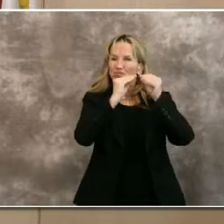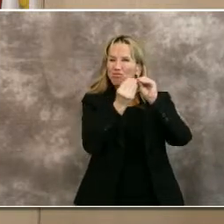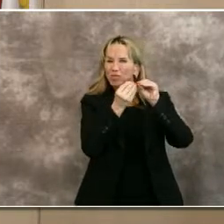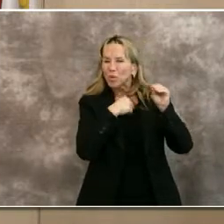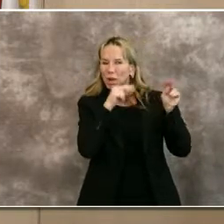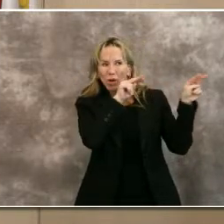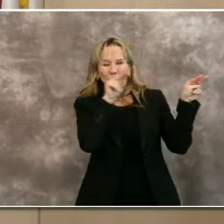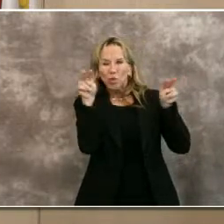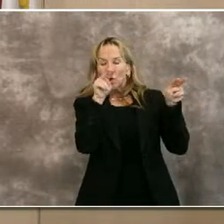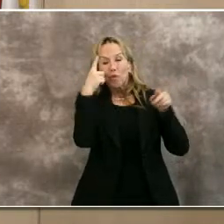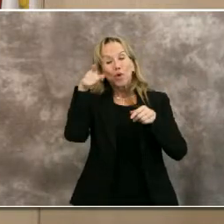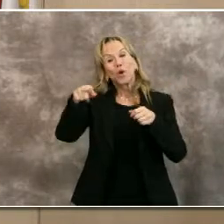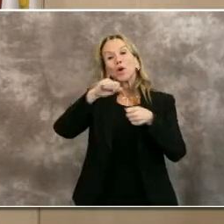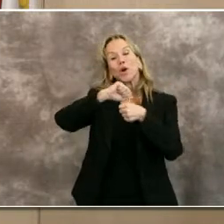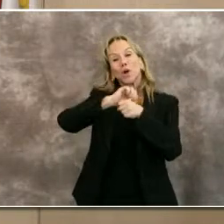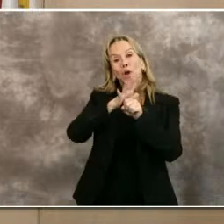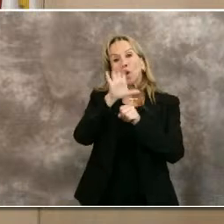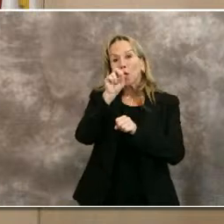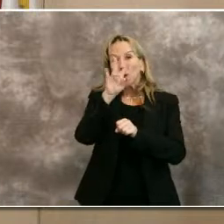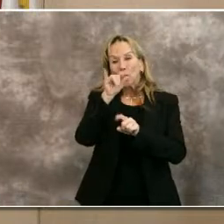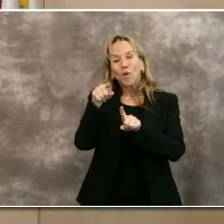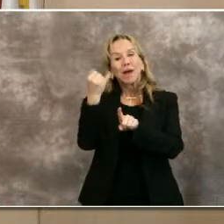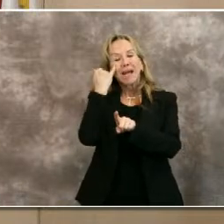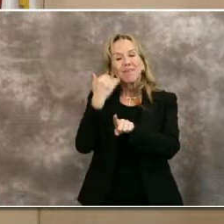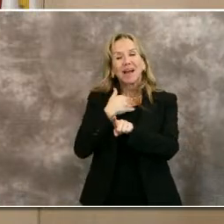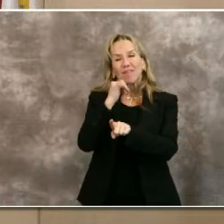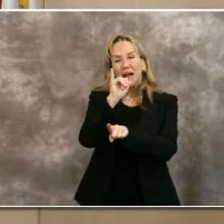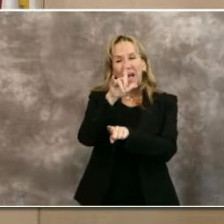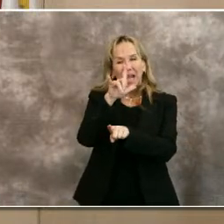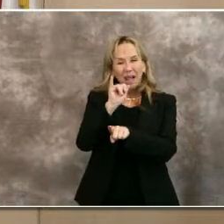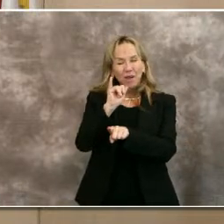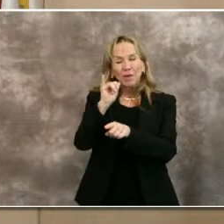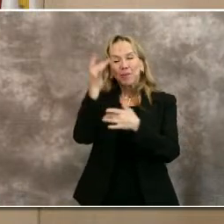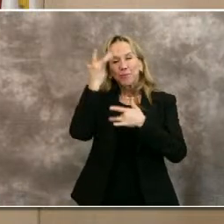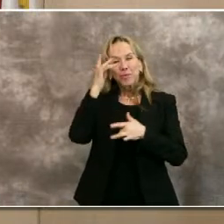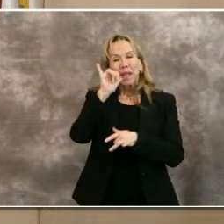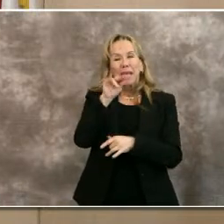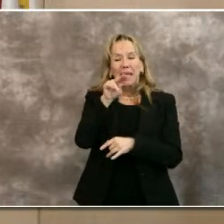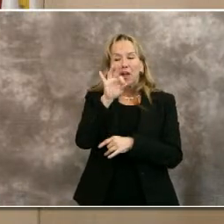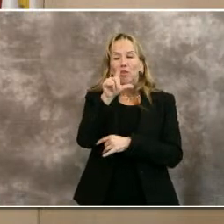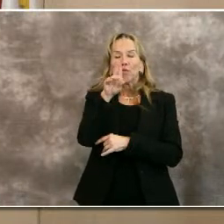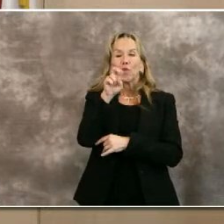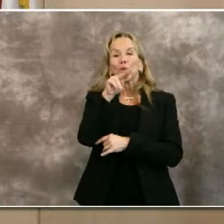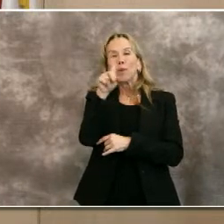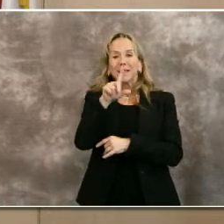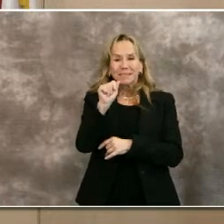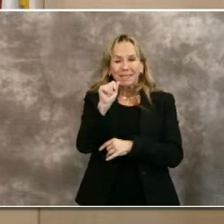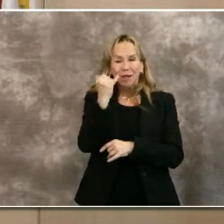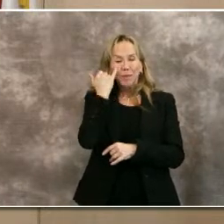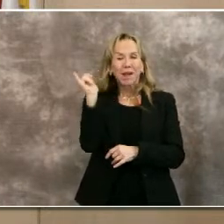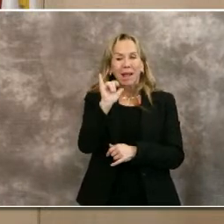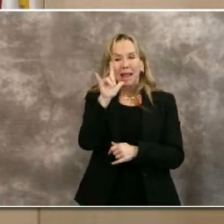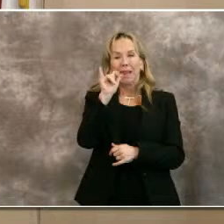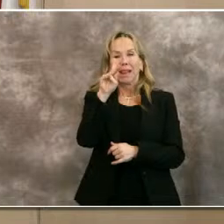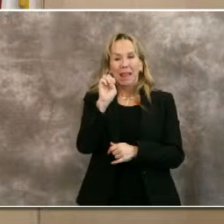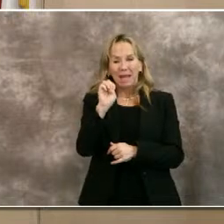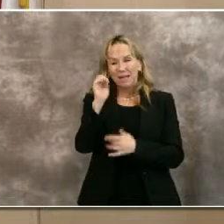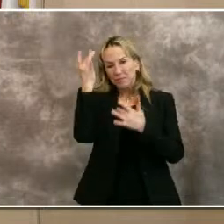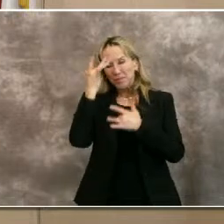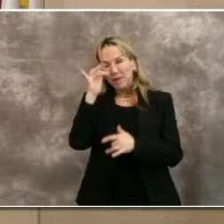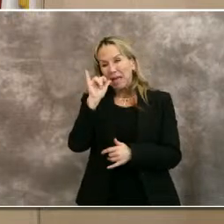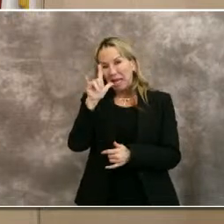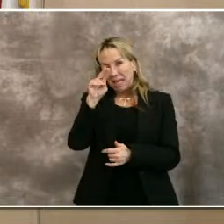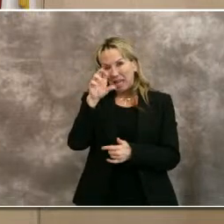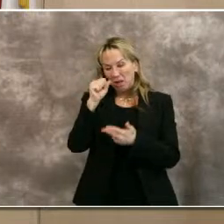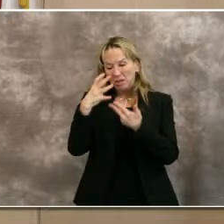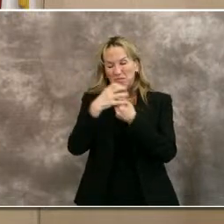look at for COVID-19 is influenza-like illnesses as well as COVID-19 syndromic illnesses that